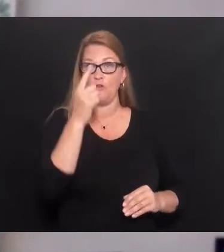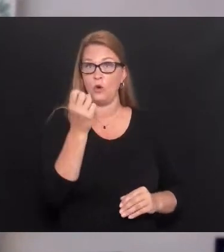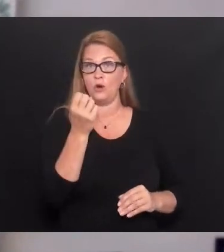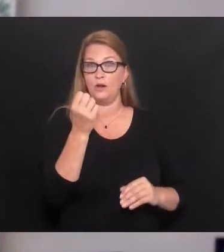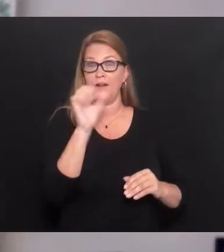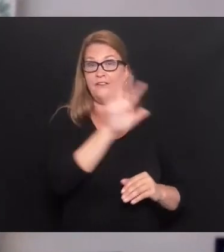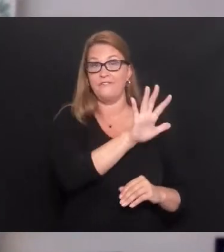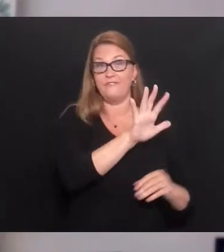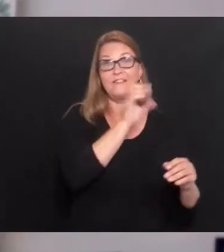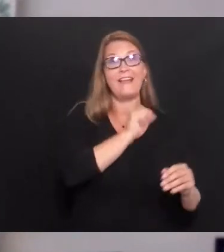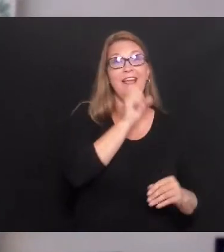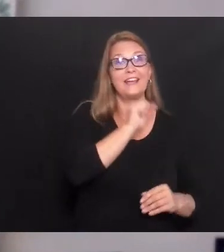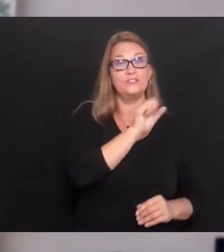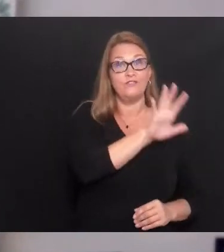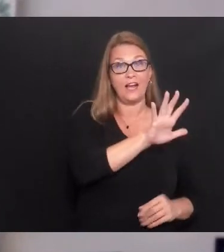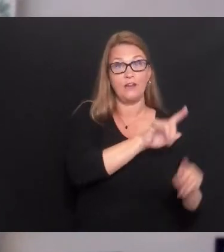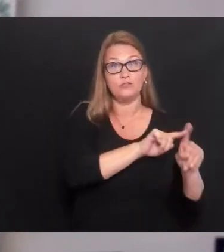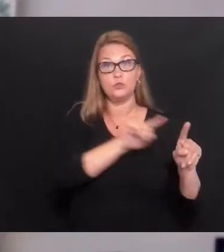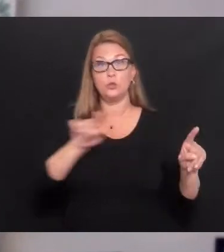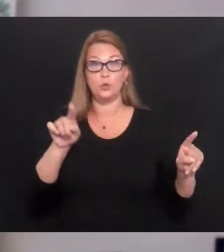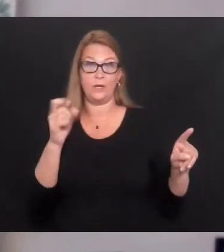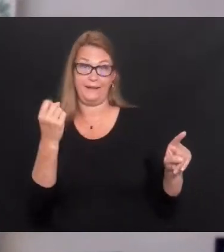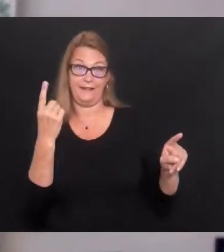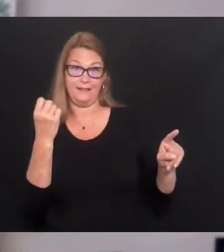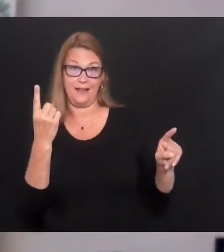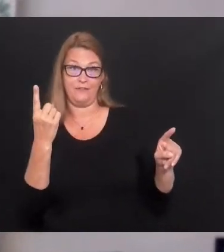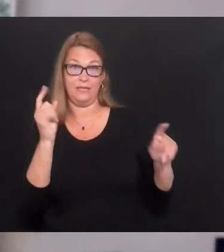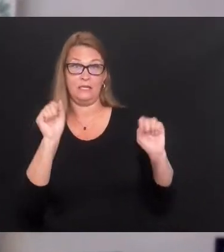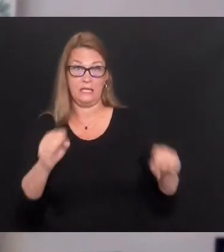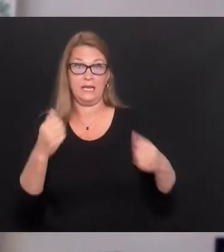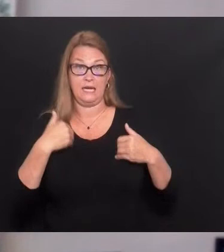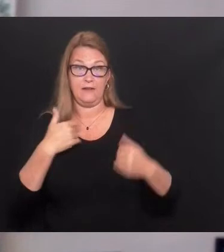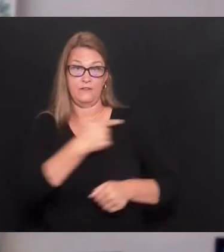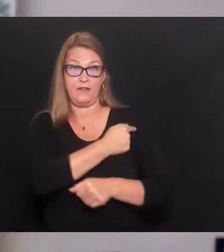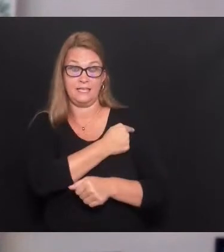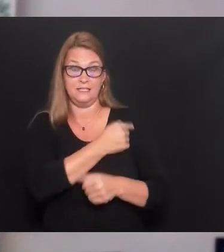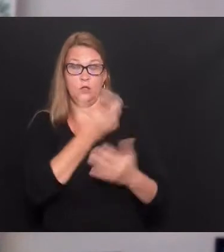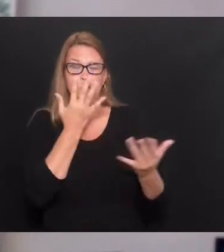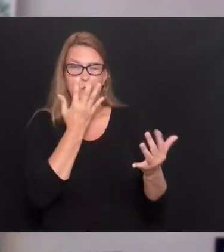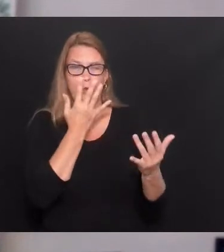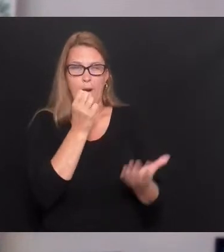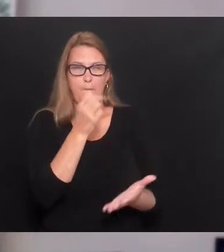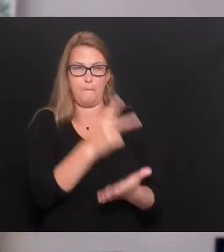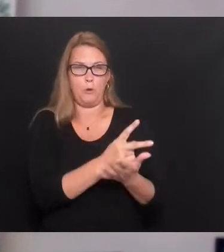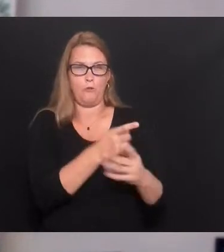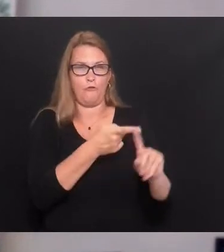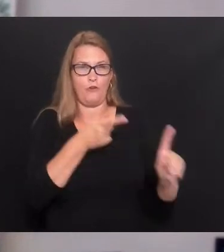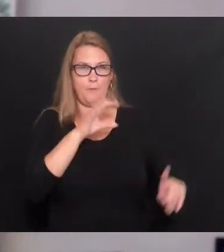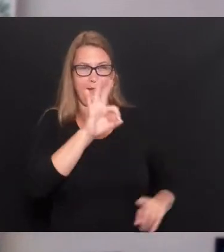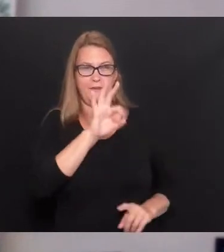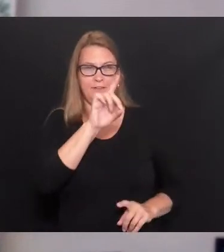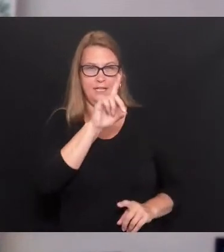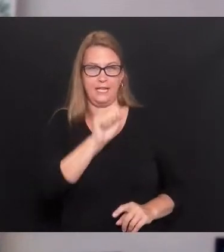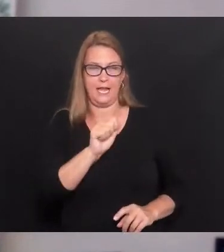5 to 11-year-olds, and we anticipate that will go in front of the FDA at some point in the near future,